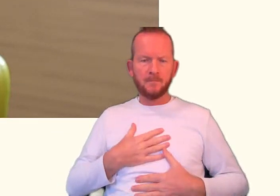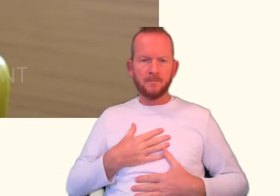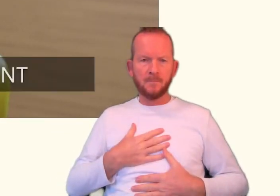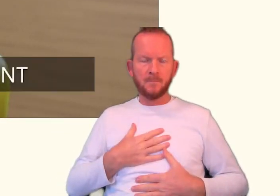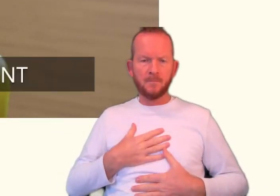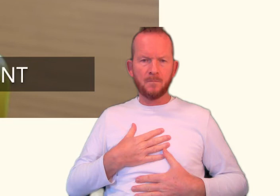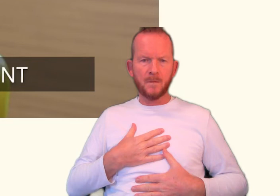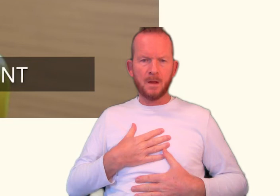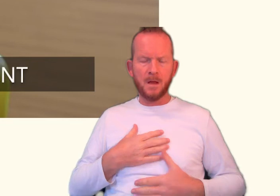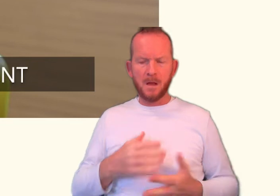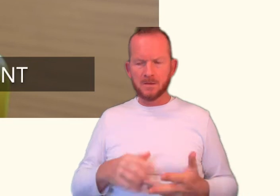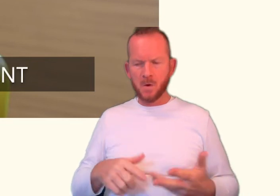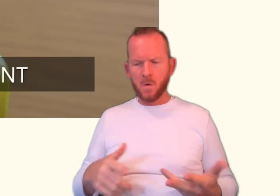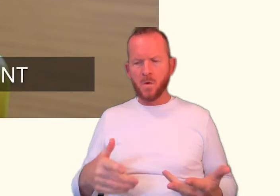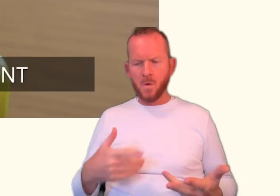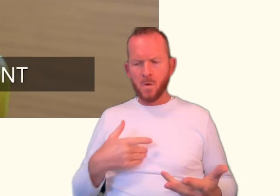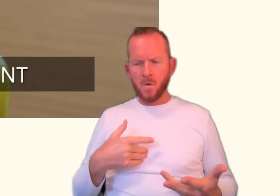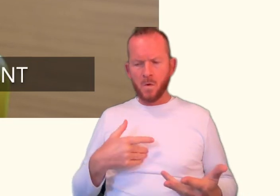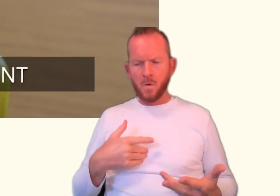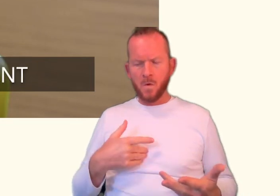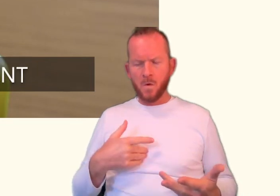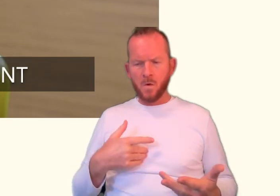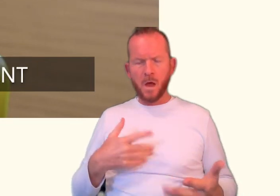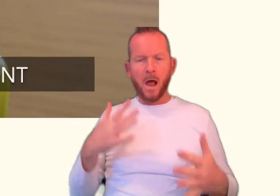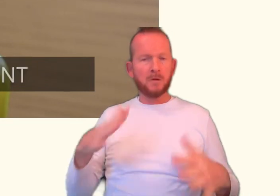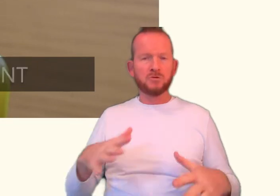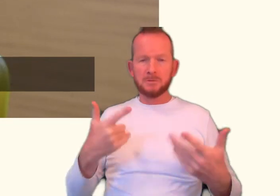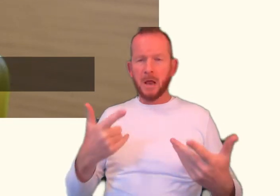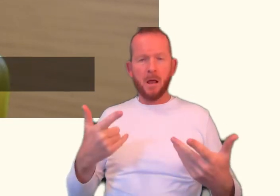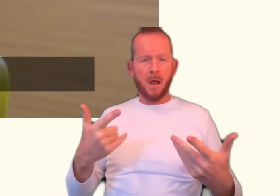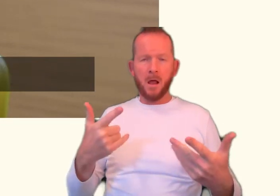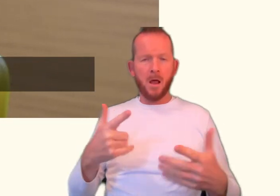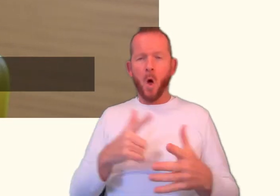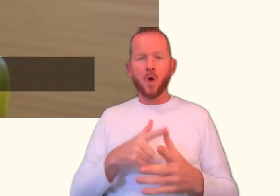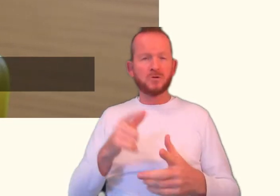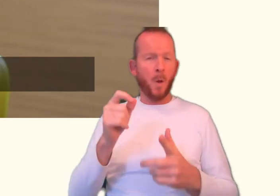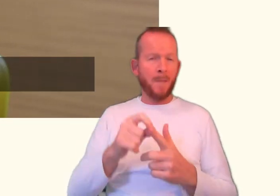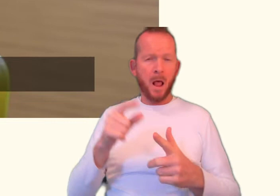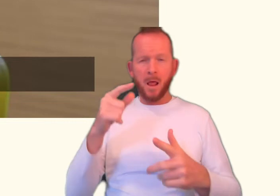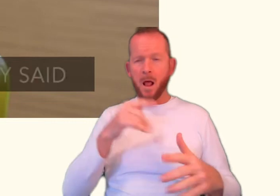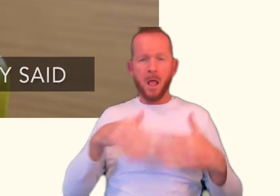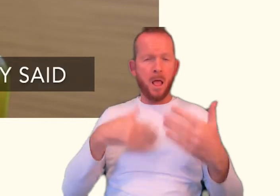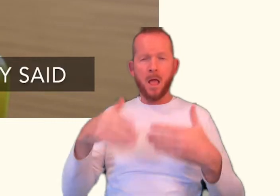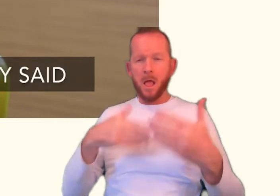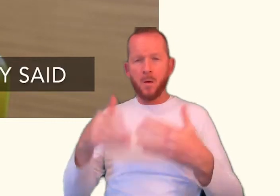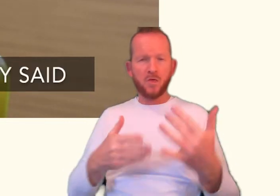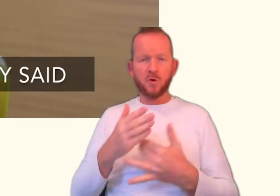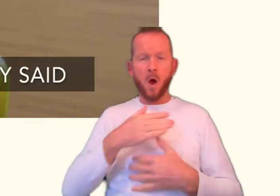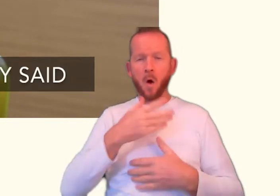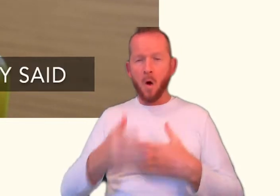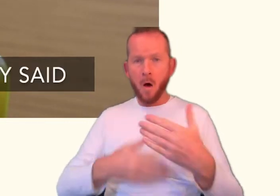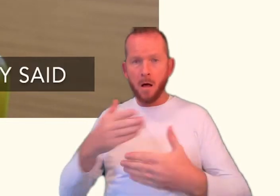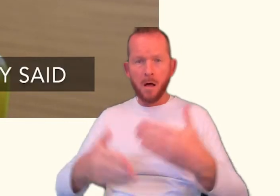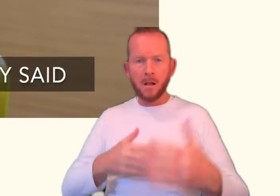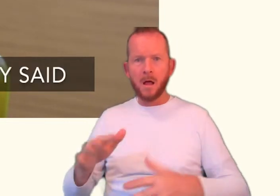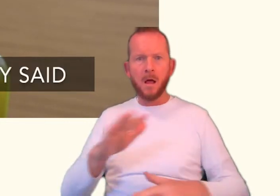So I was just in, like, autopilot. I just went through it all. I need to go, everything to that. And then